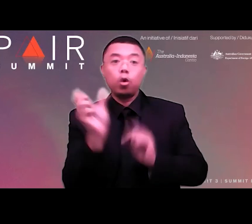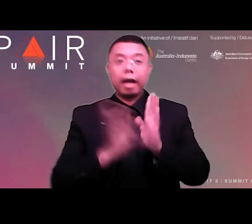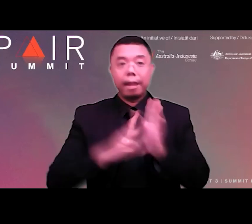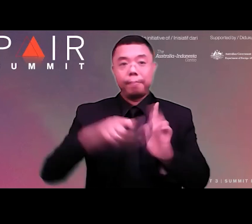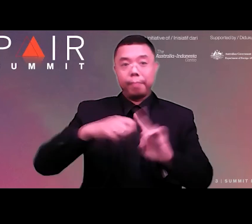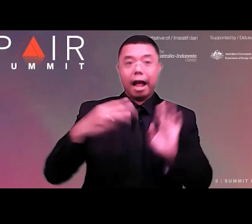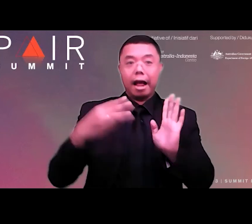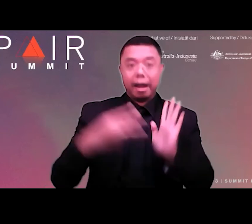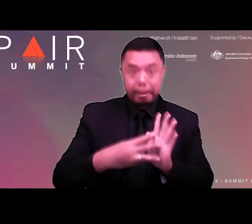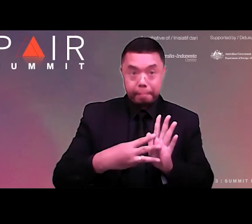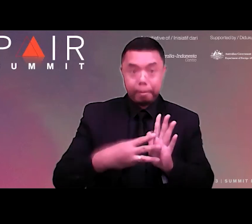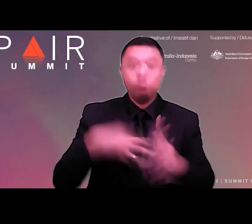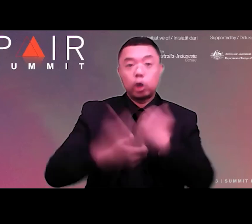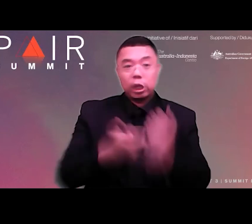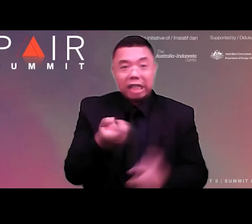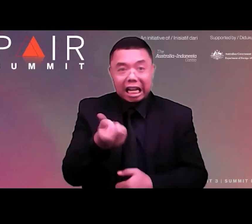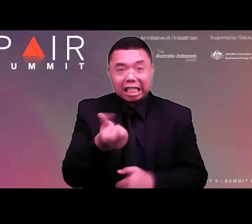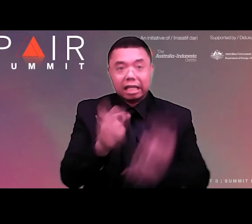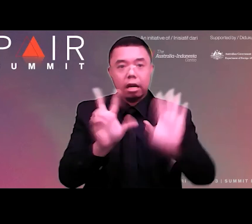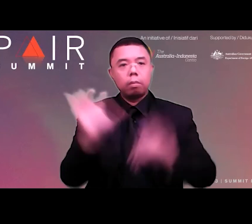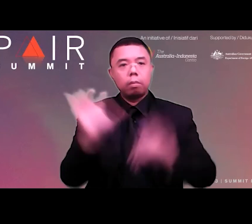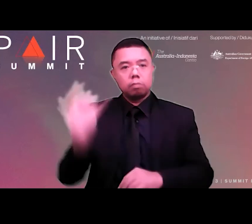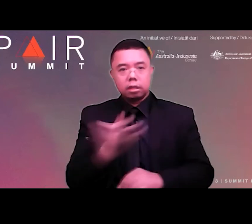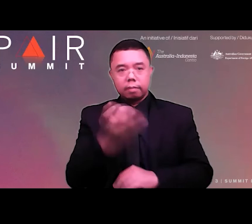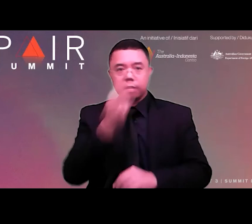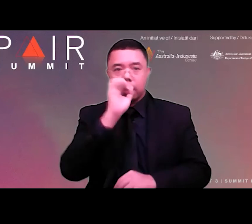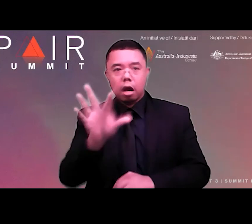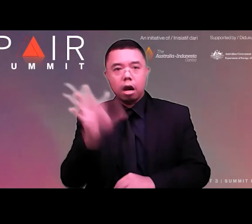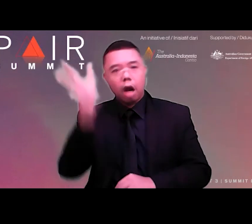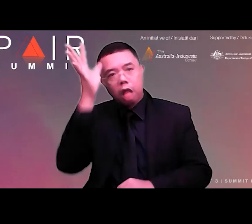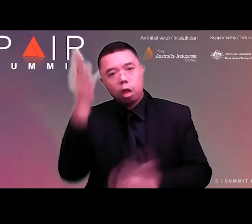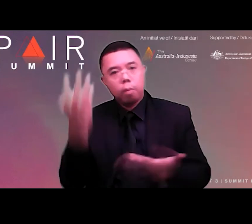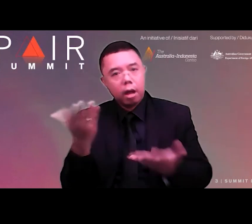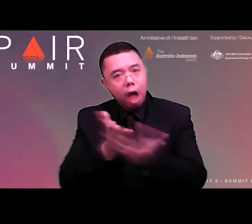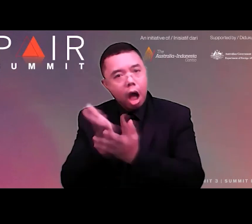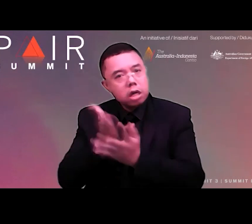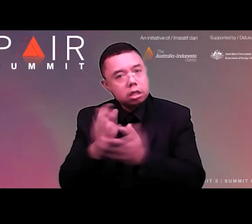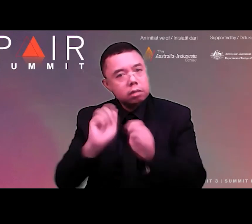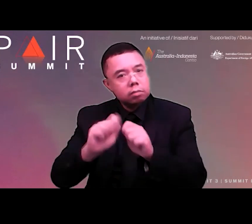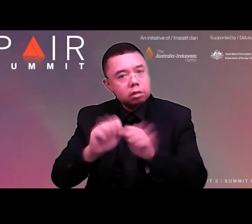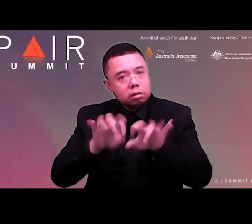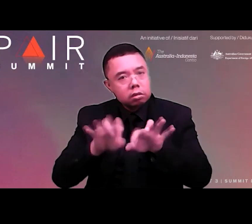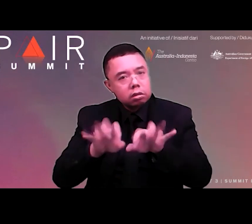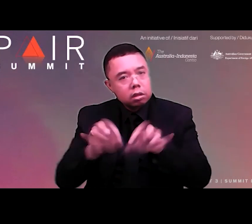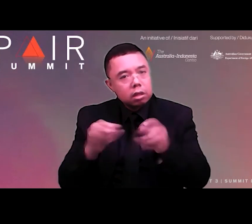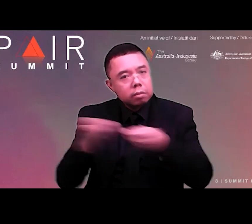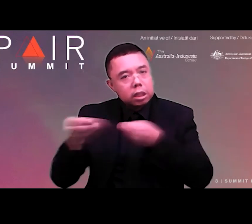reported they don't know how to access or undertake business digitally. So there's a big challenge for the